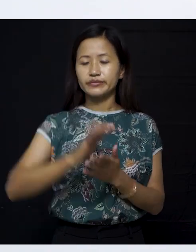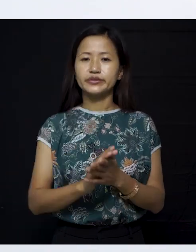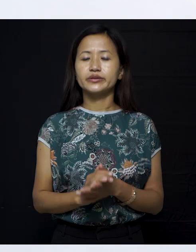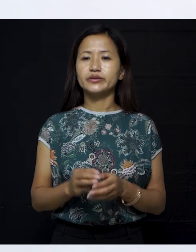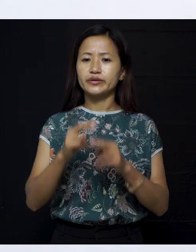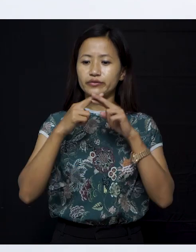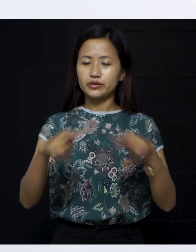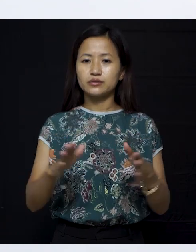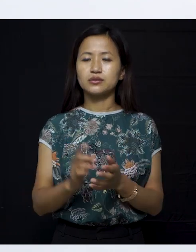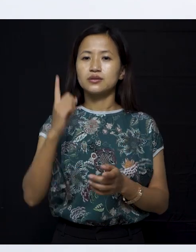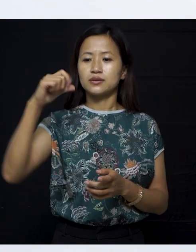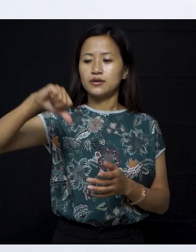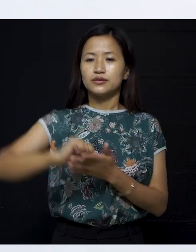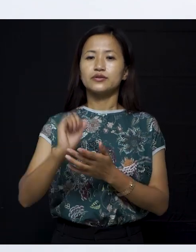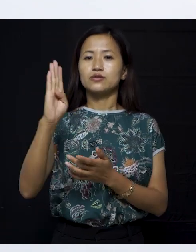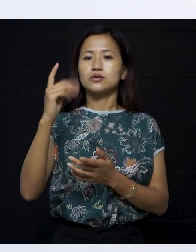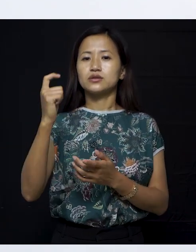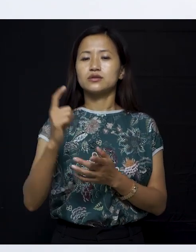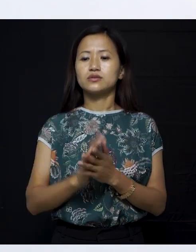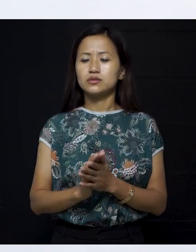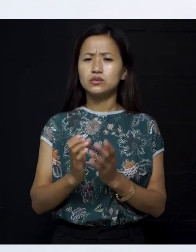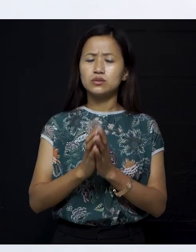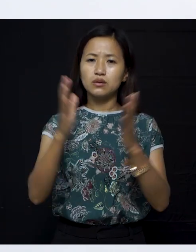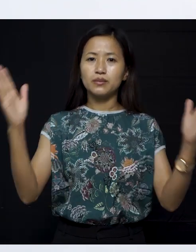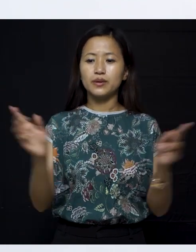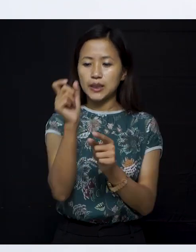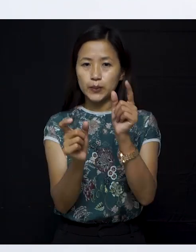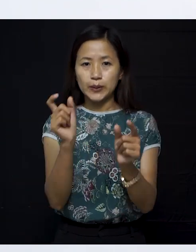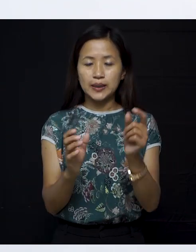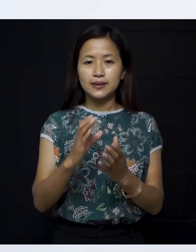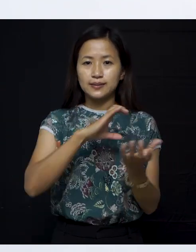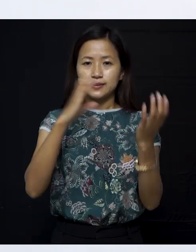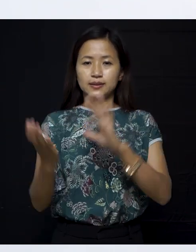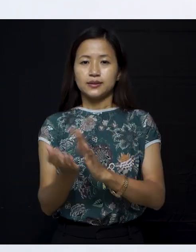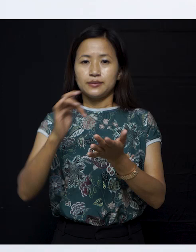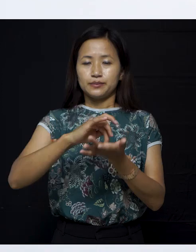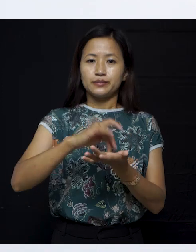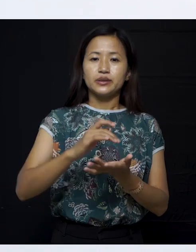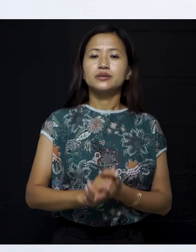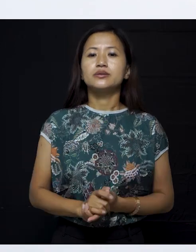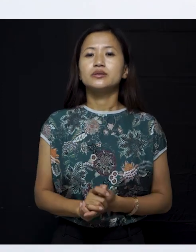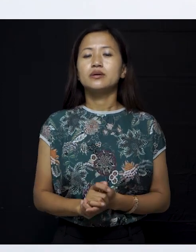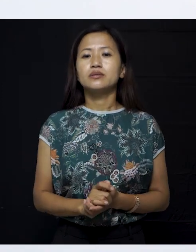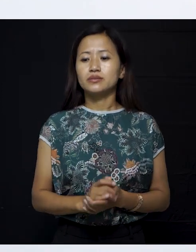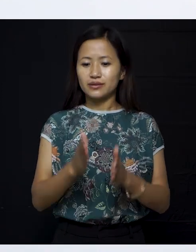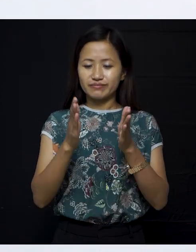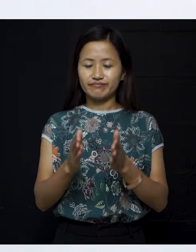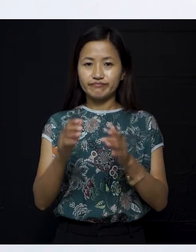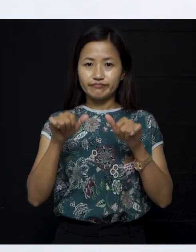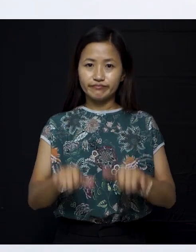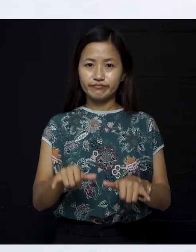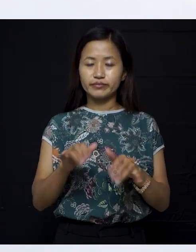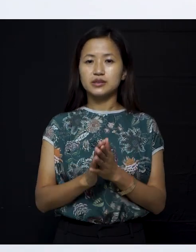of 1947, so many people changed their place, so many changed their settlement.